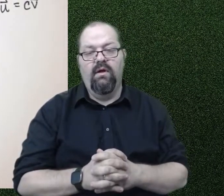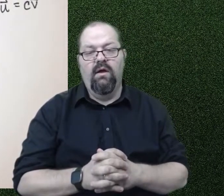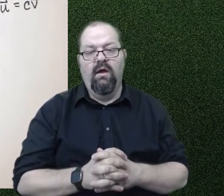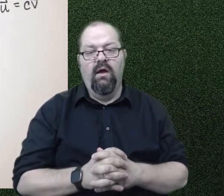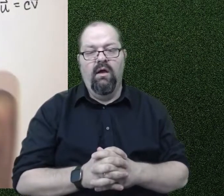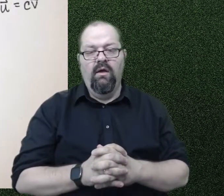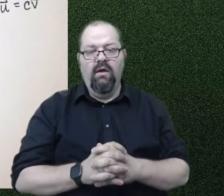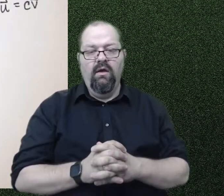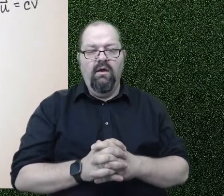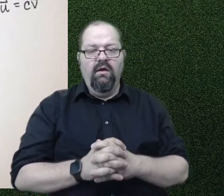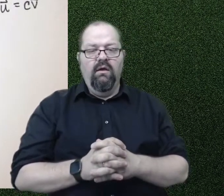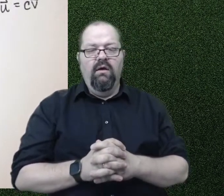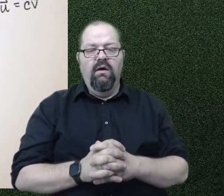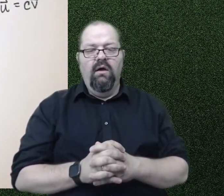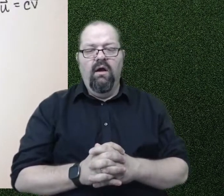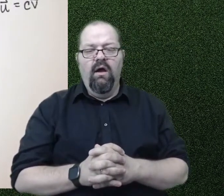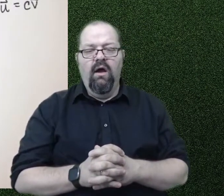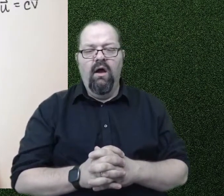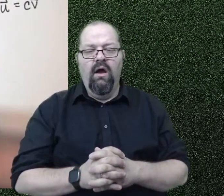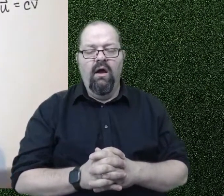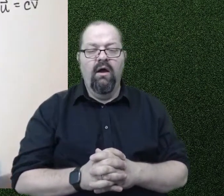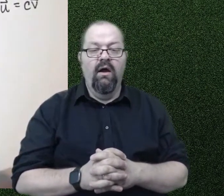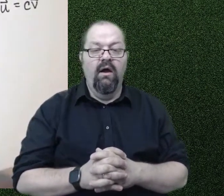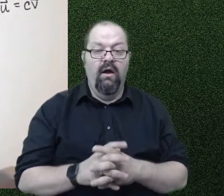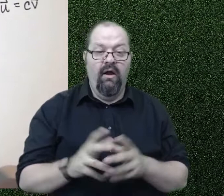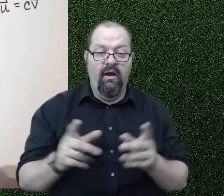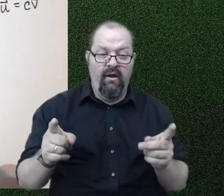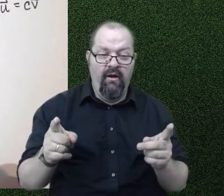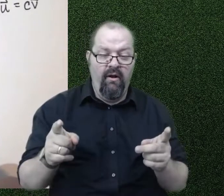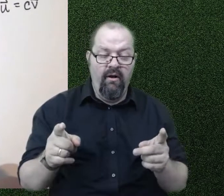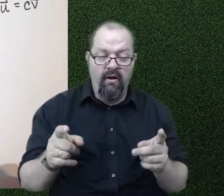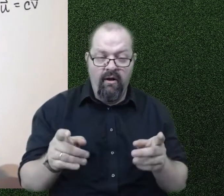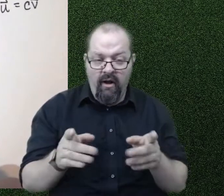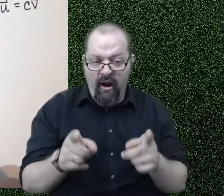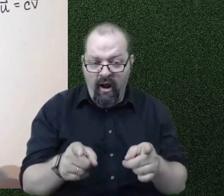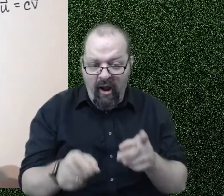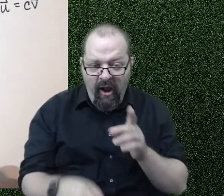parallel to 2, 4, 6?